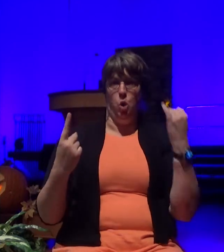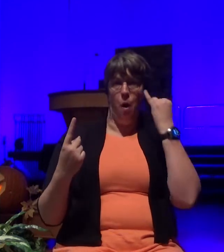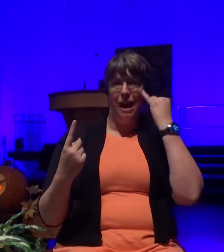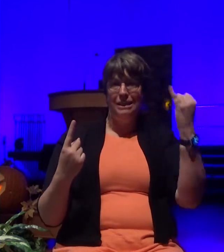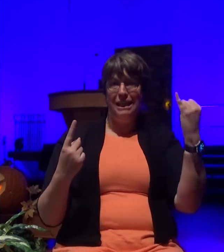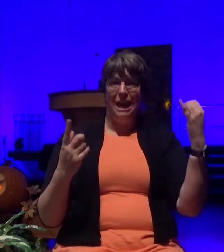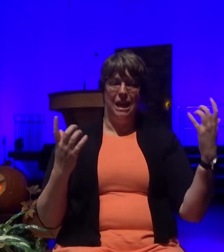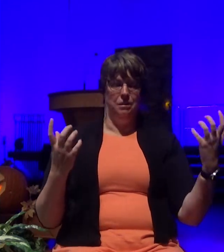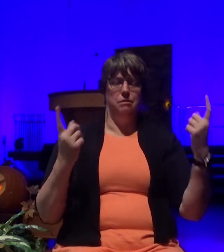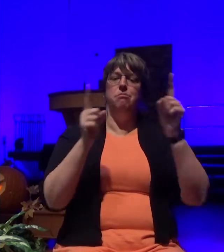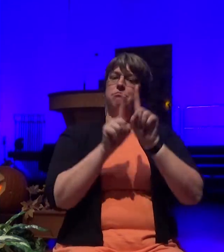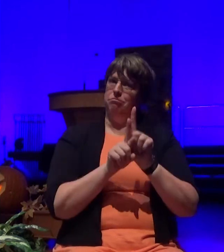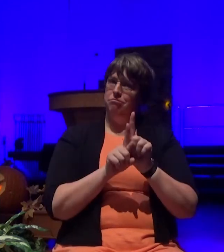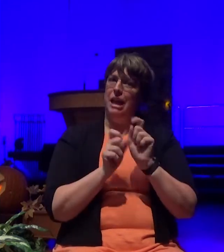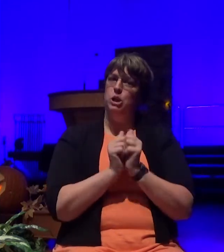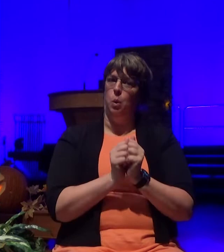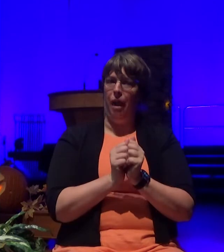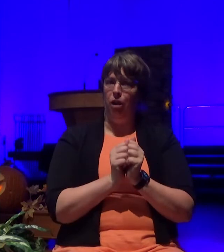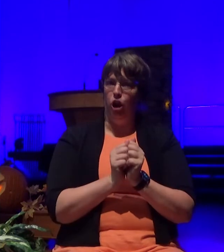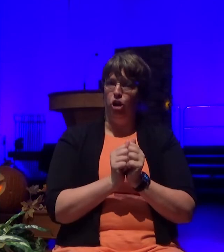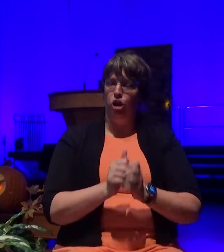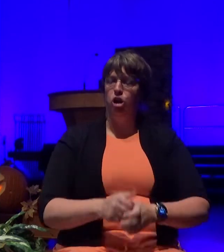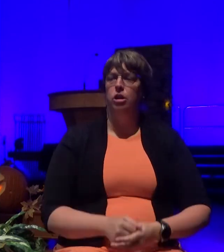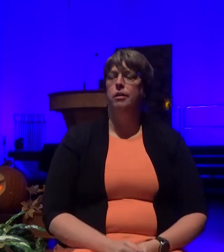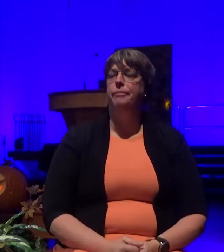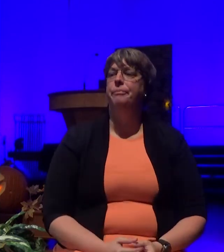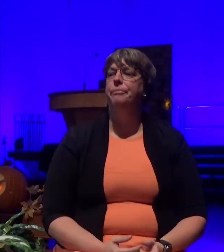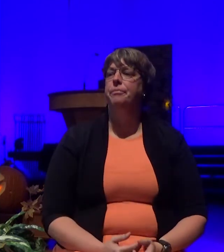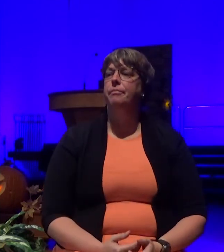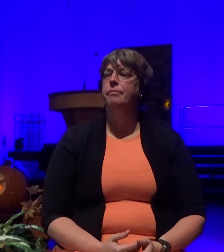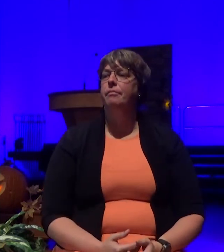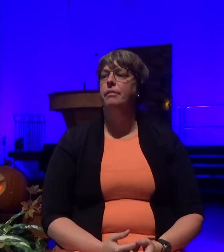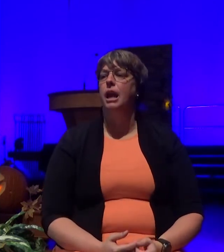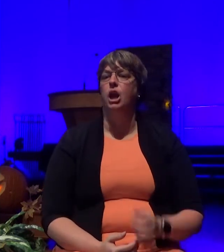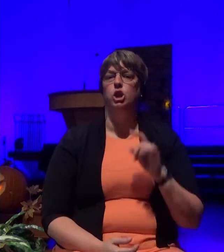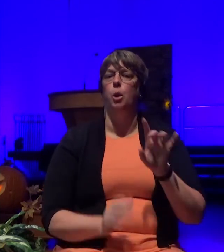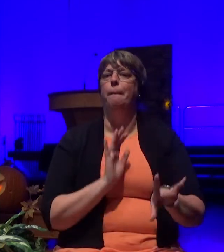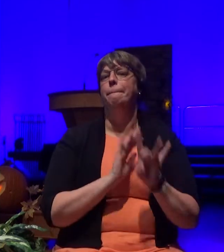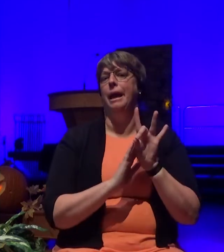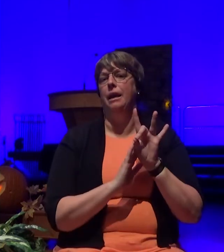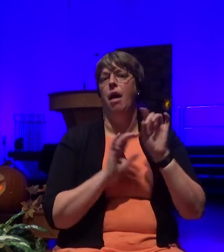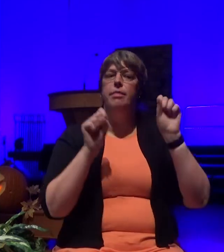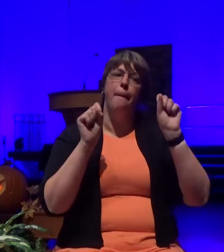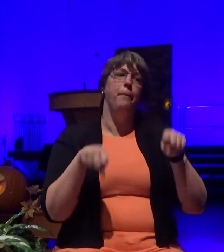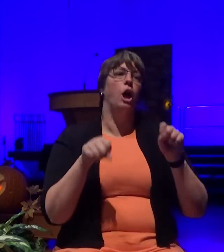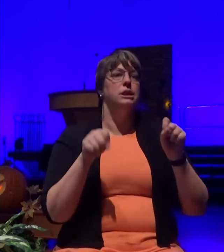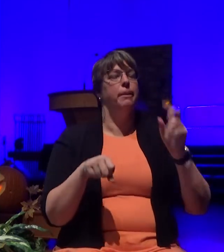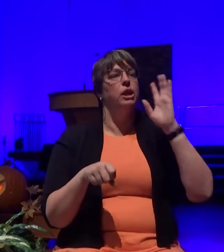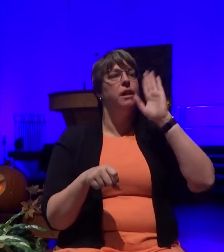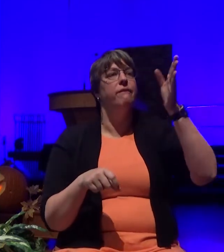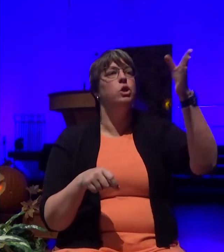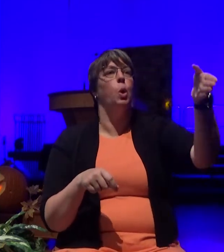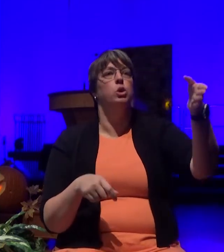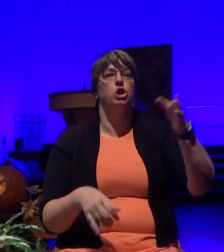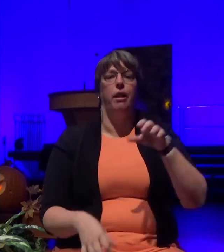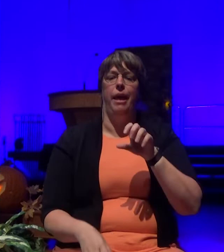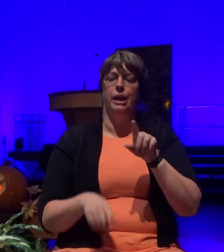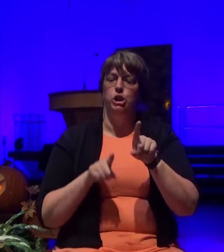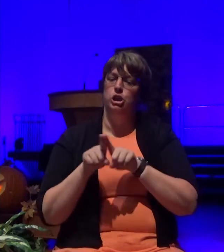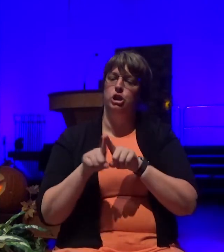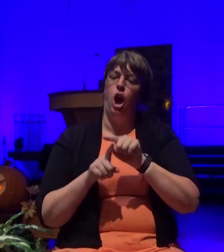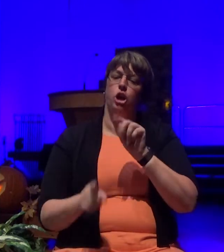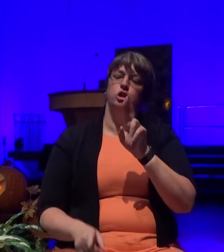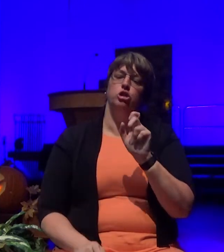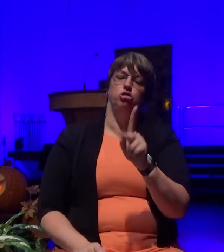that depict the future, the possibilities of the future, like Star Trek, Star Wars. By the way, another urban legend is